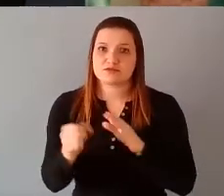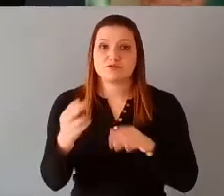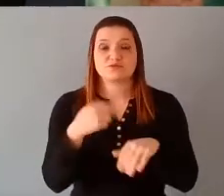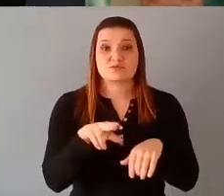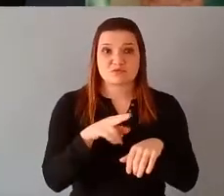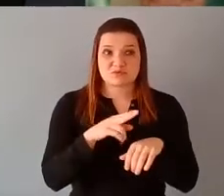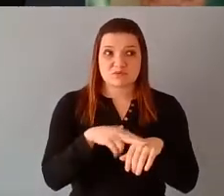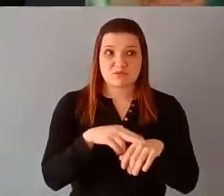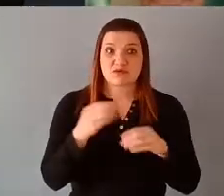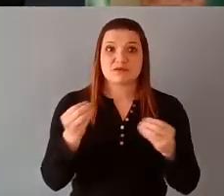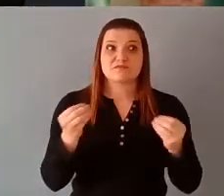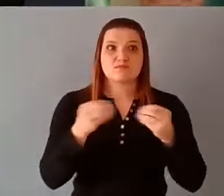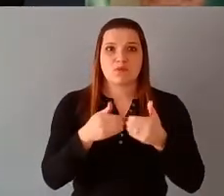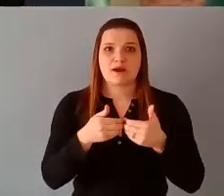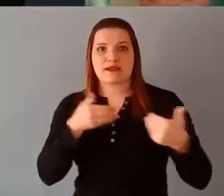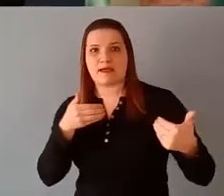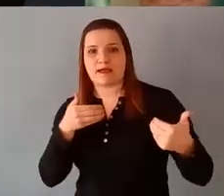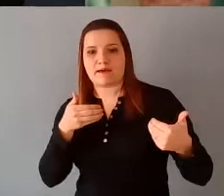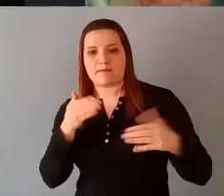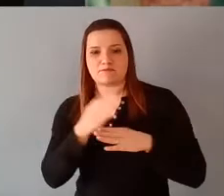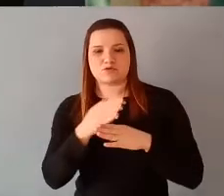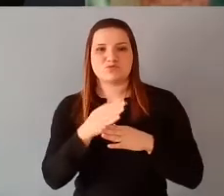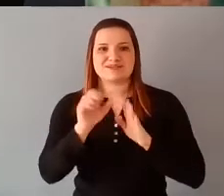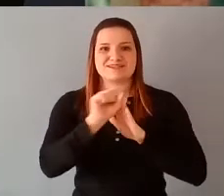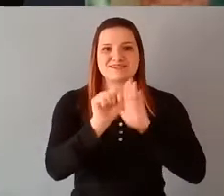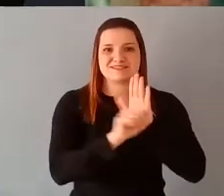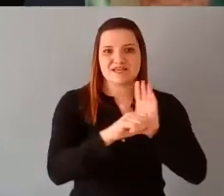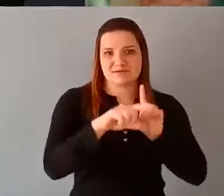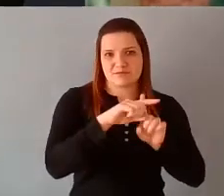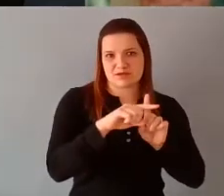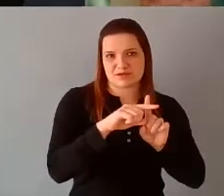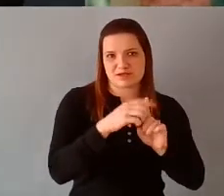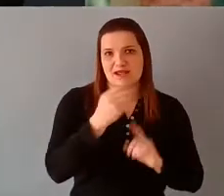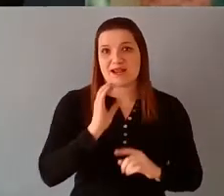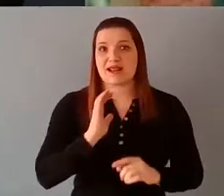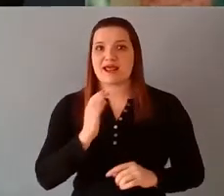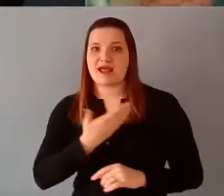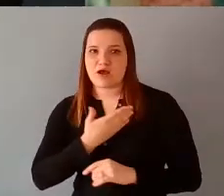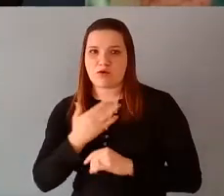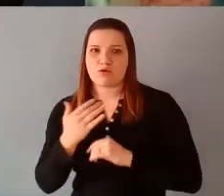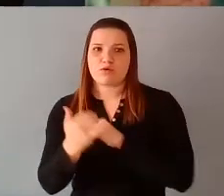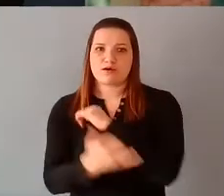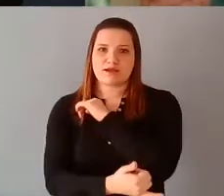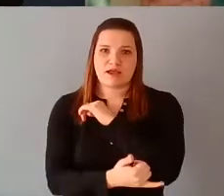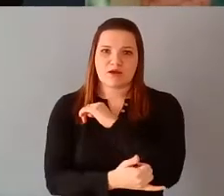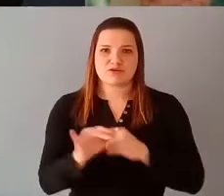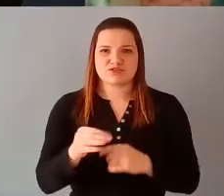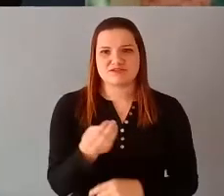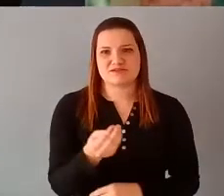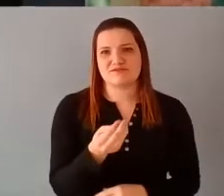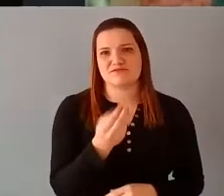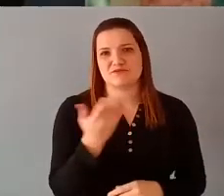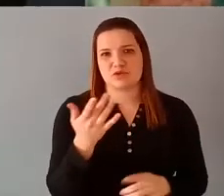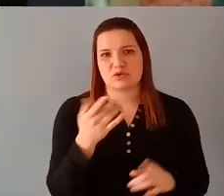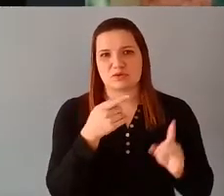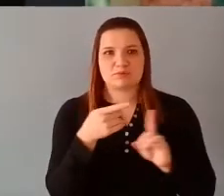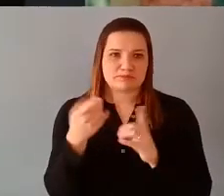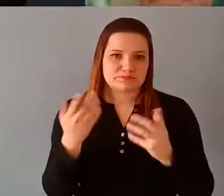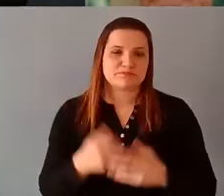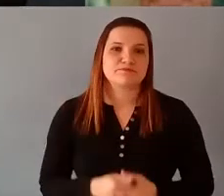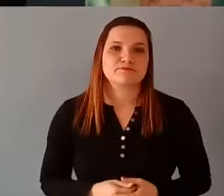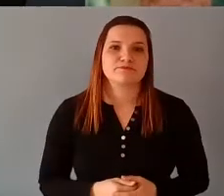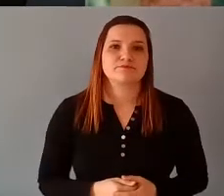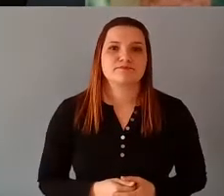gap between the state's positivity rate and our county. So just a few points now. And then the